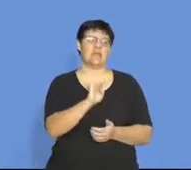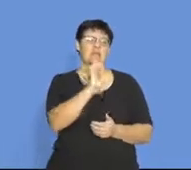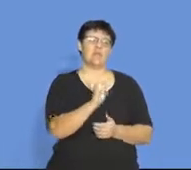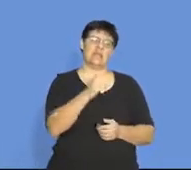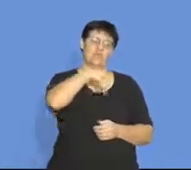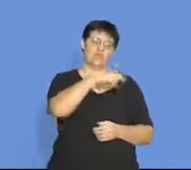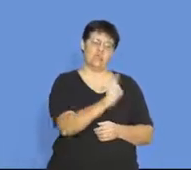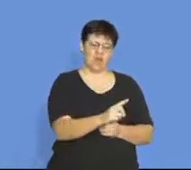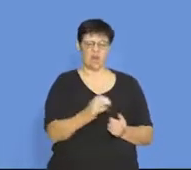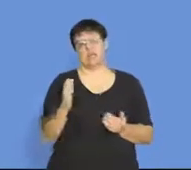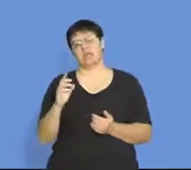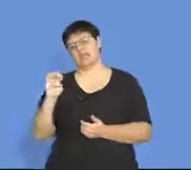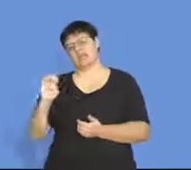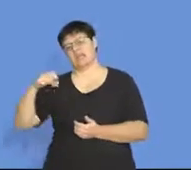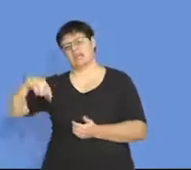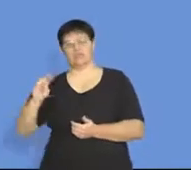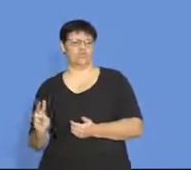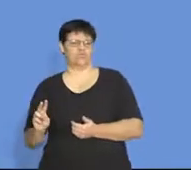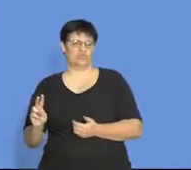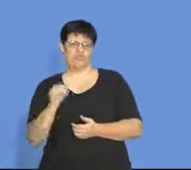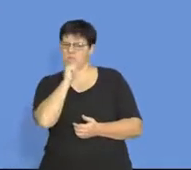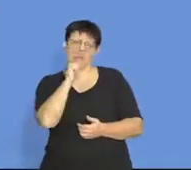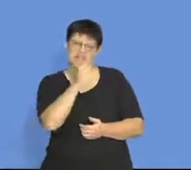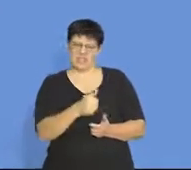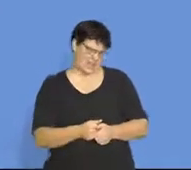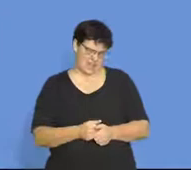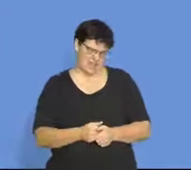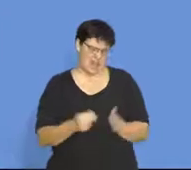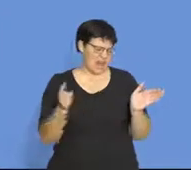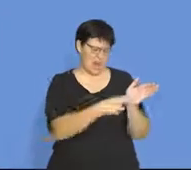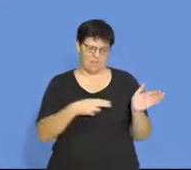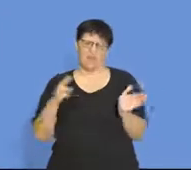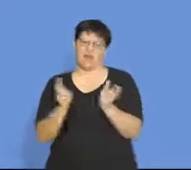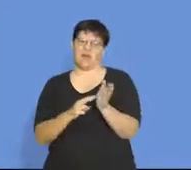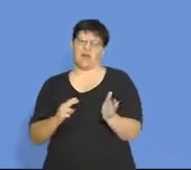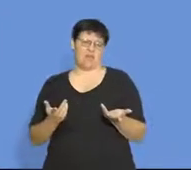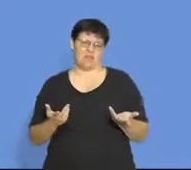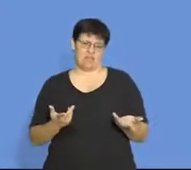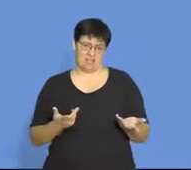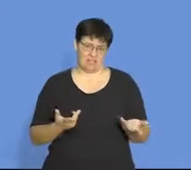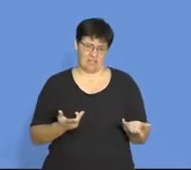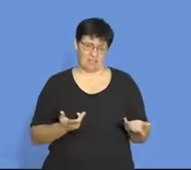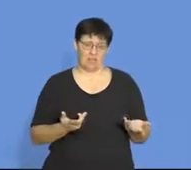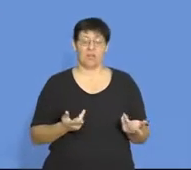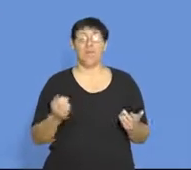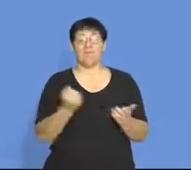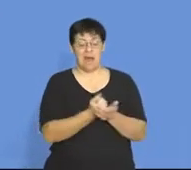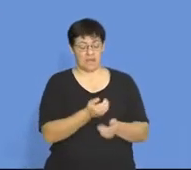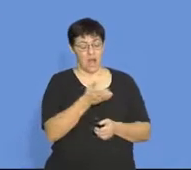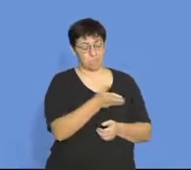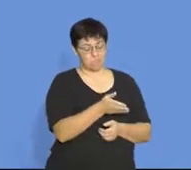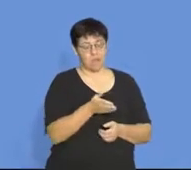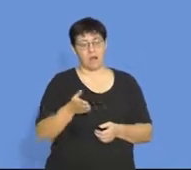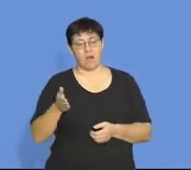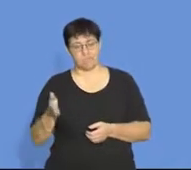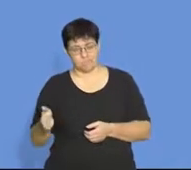EQ1 and EQ2. Really, however way you label it, it does not matter. As long as